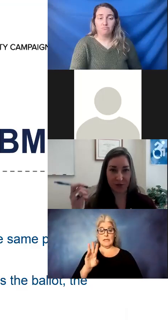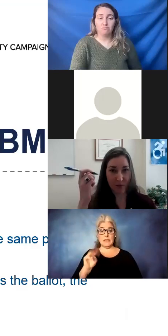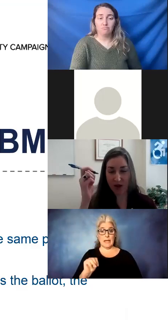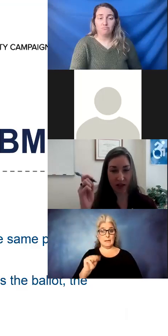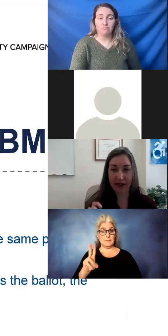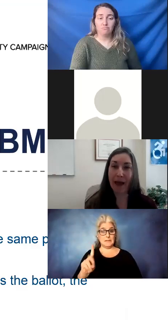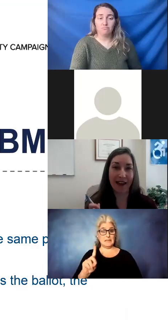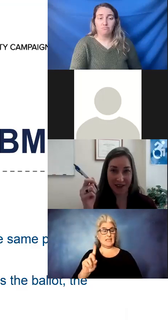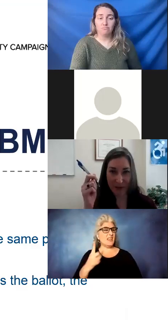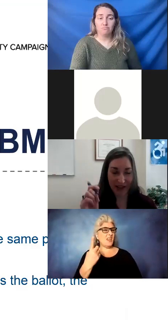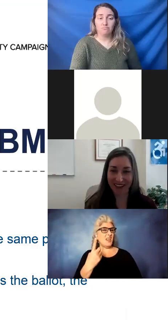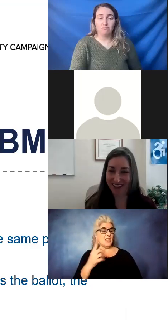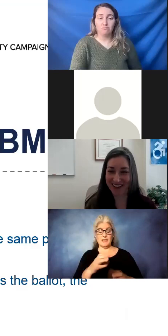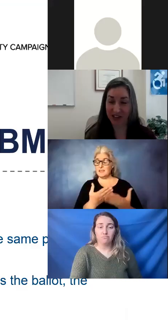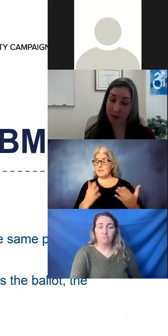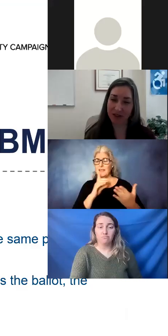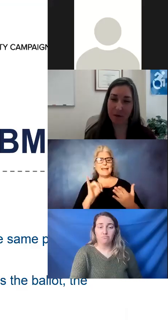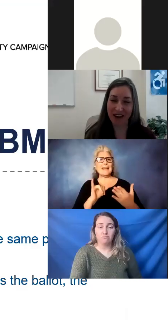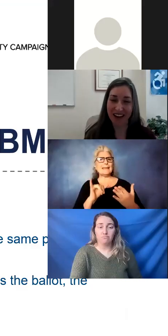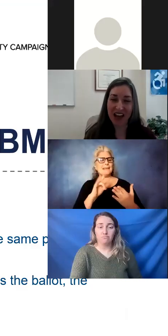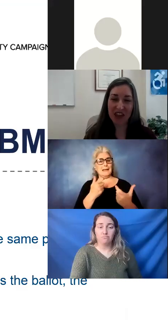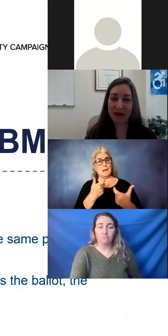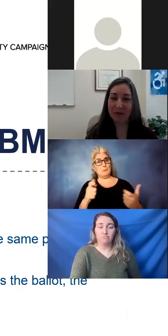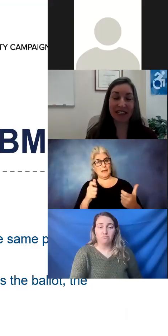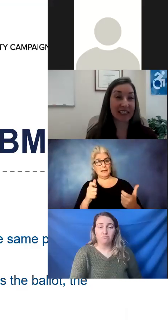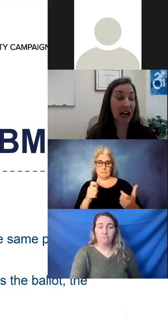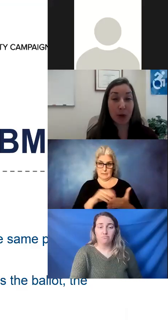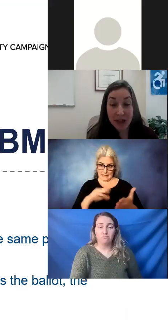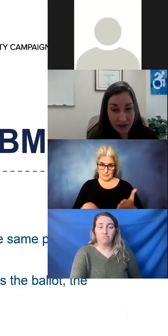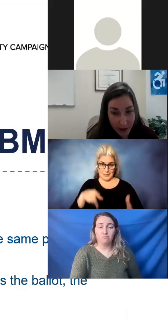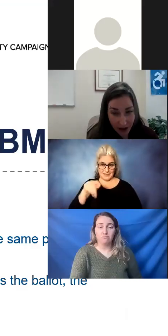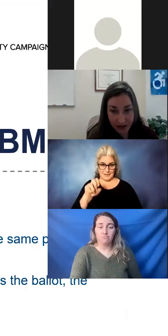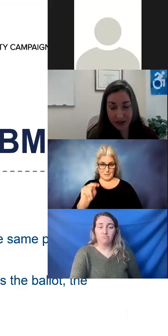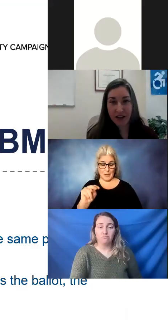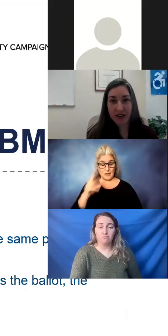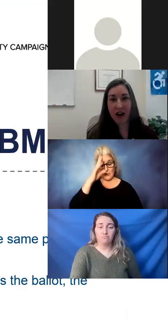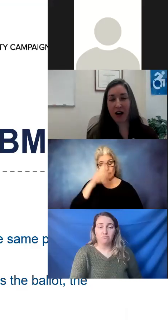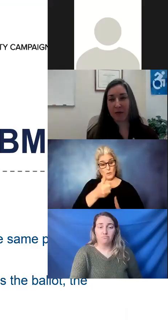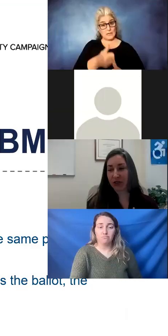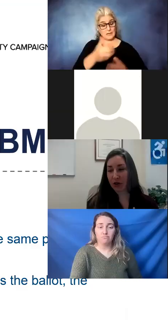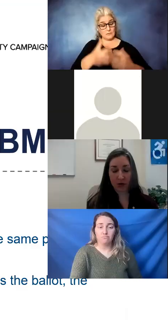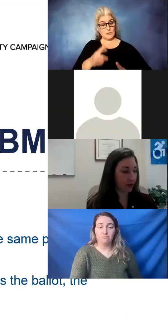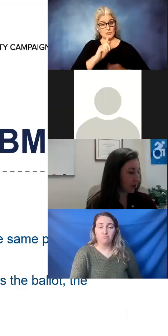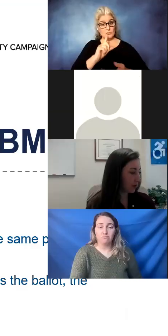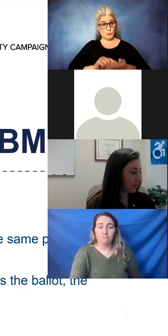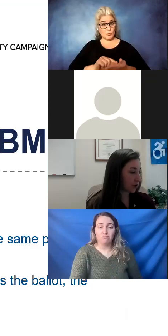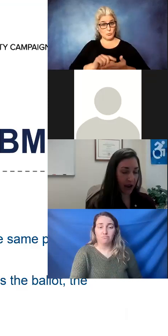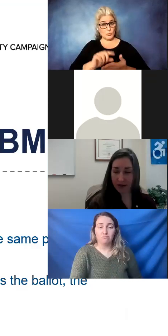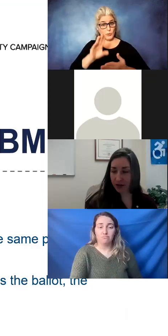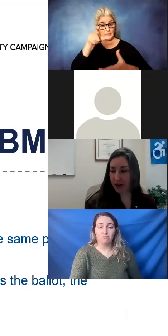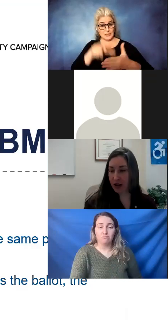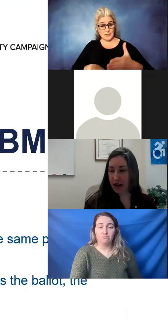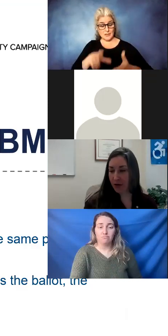It's like a pen, a big, expensive pen. The BMD does not print the ballot. So the